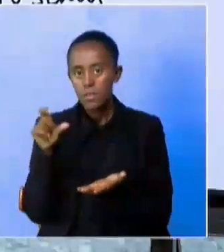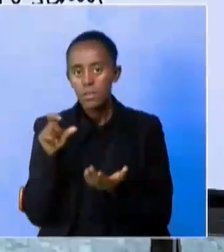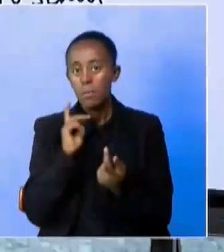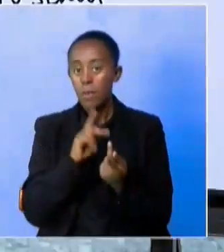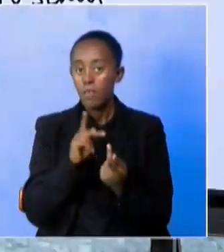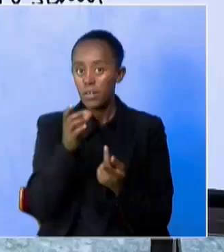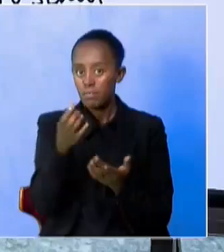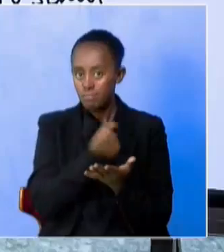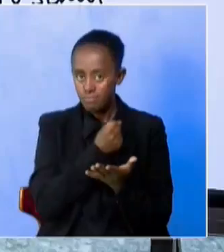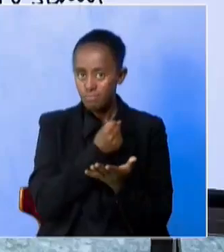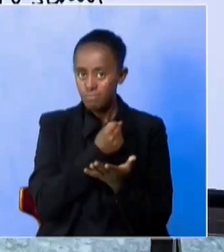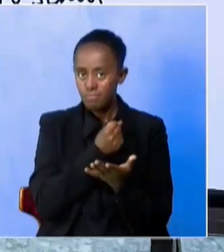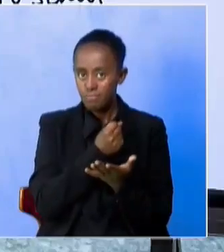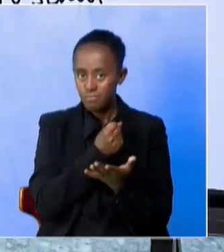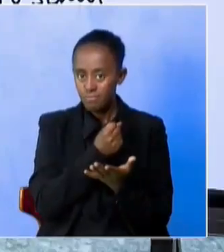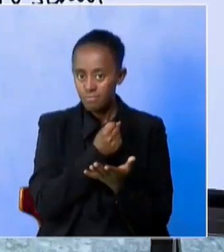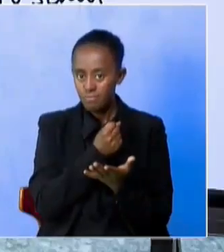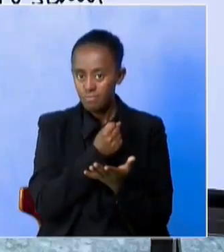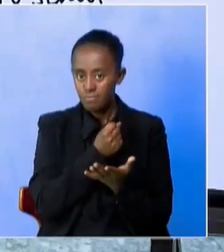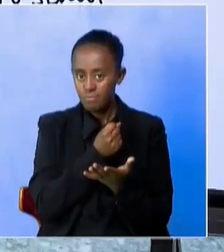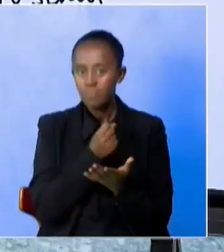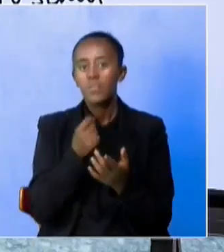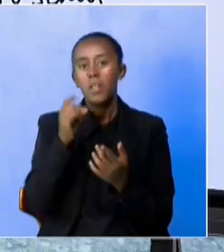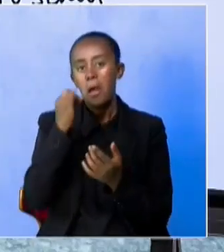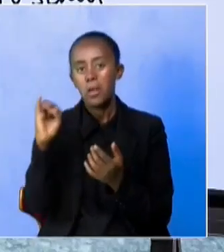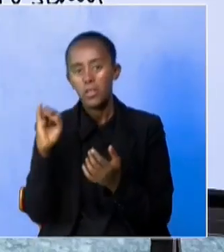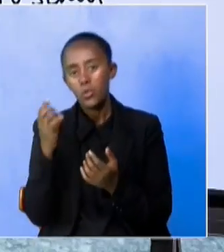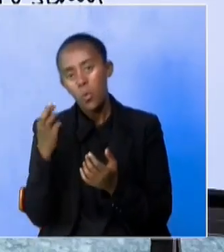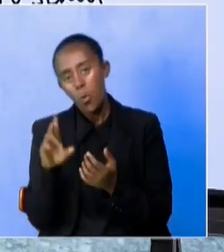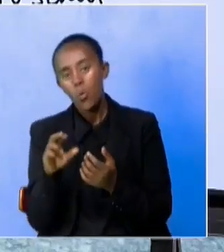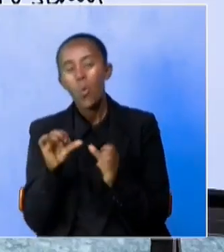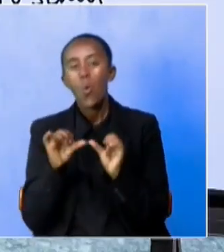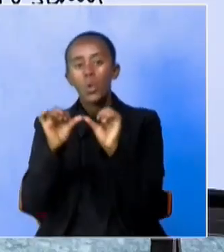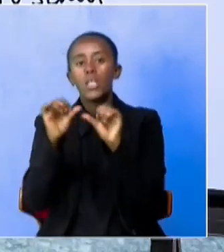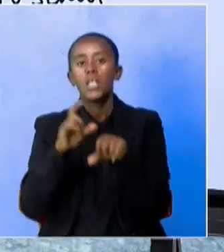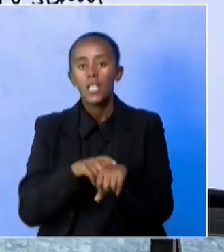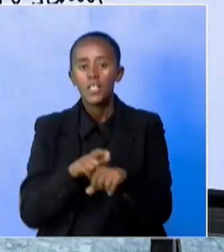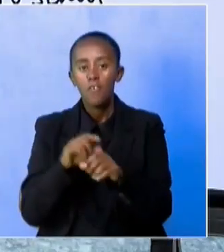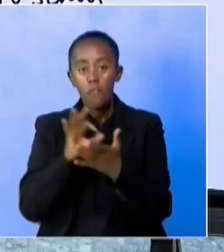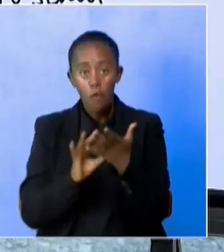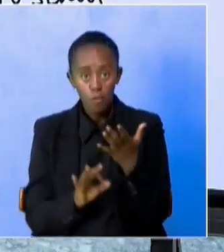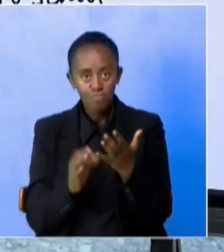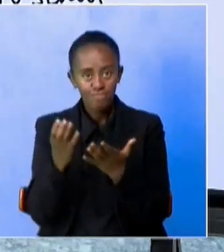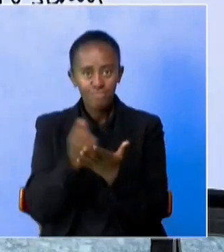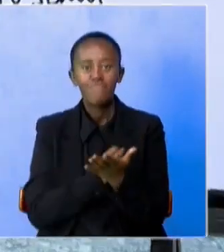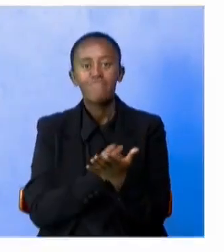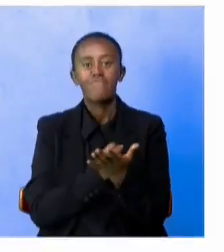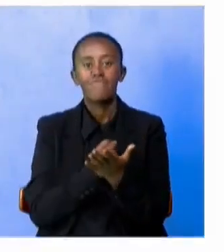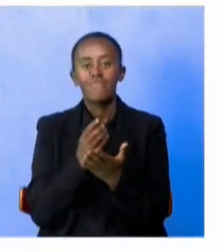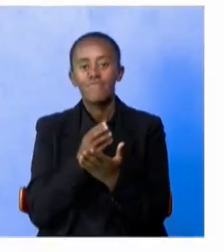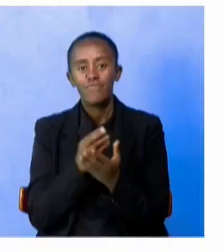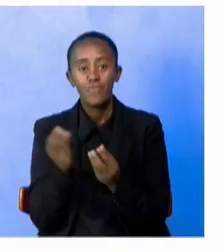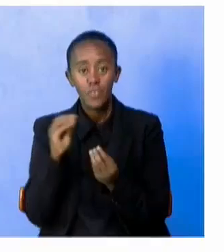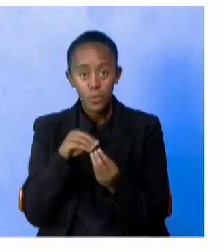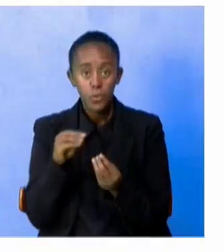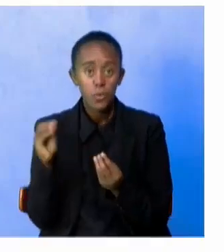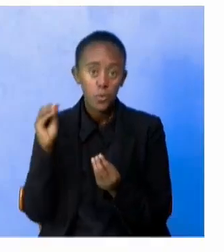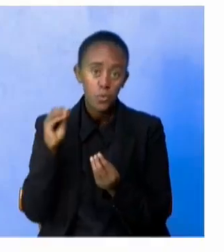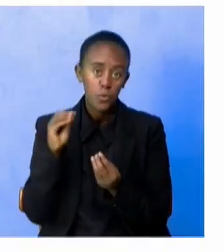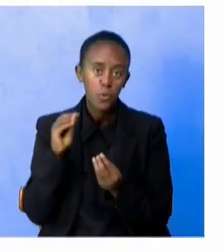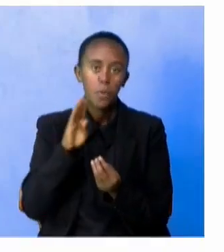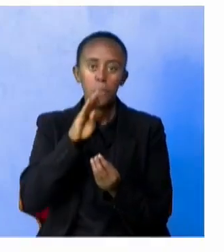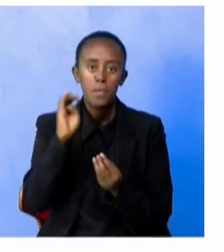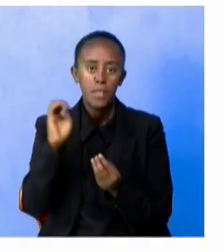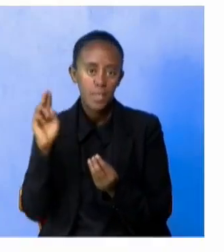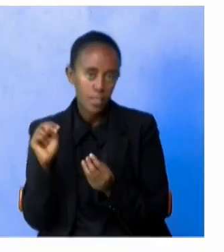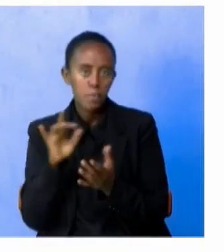the ing or the continuous form of the verb, and we also have added been in the middle. That is how we form the